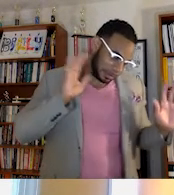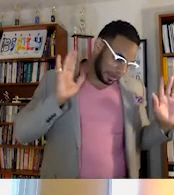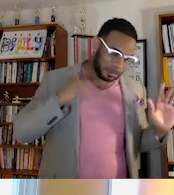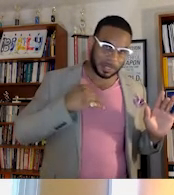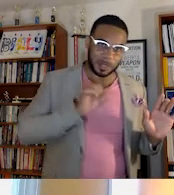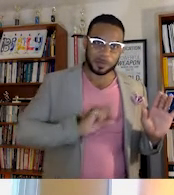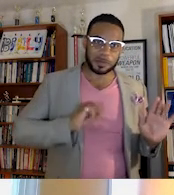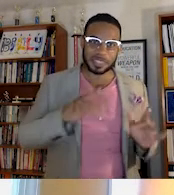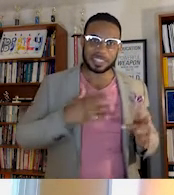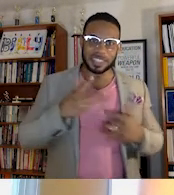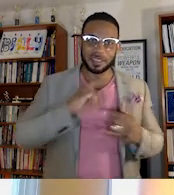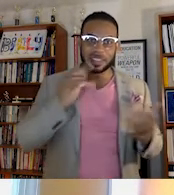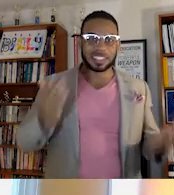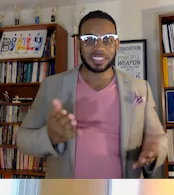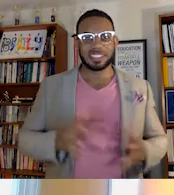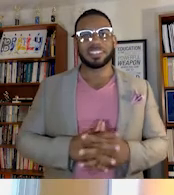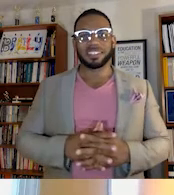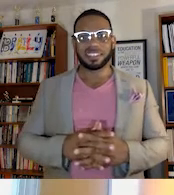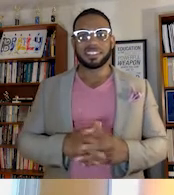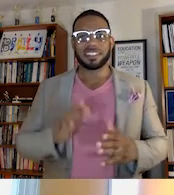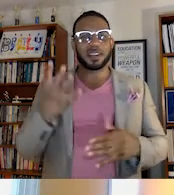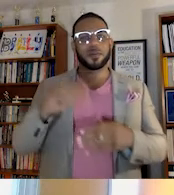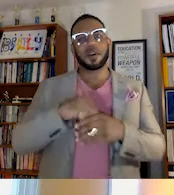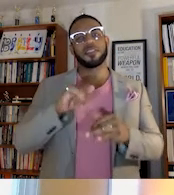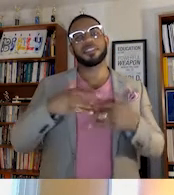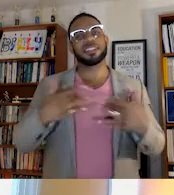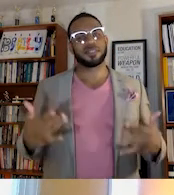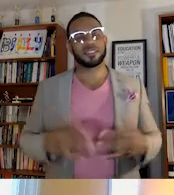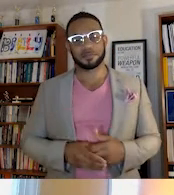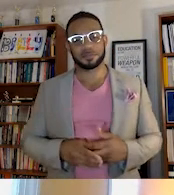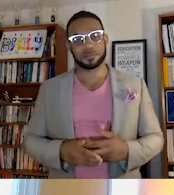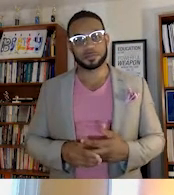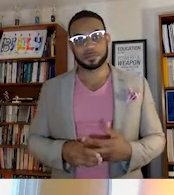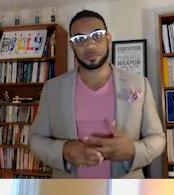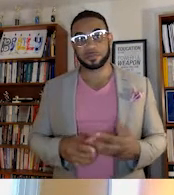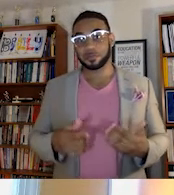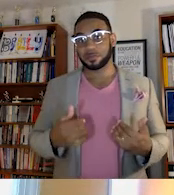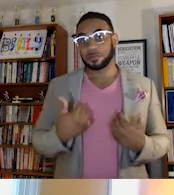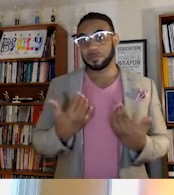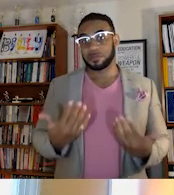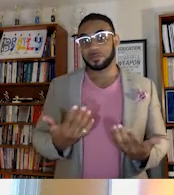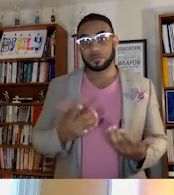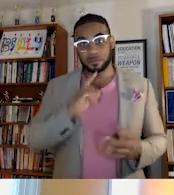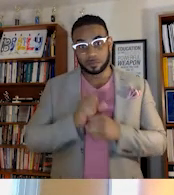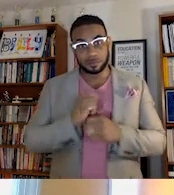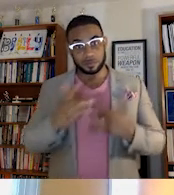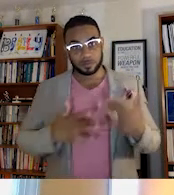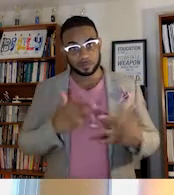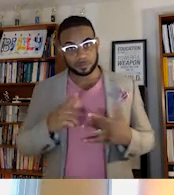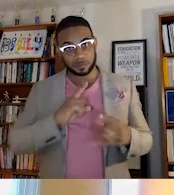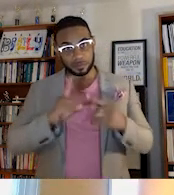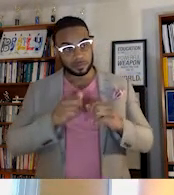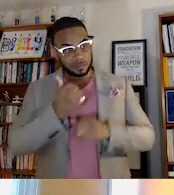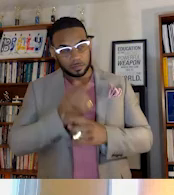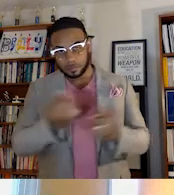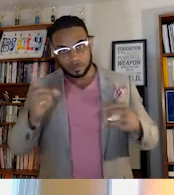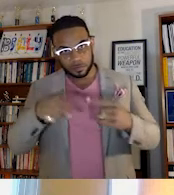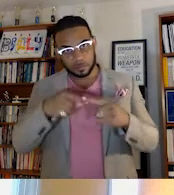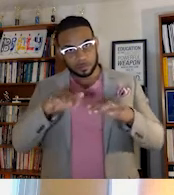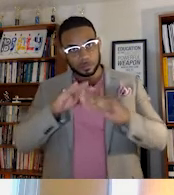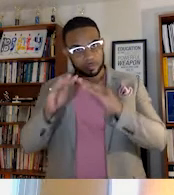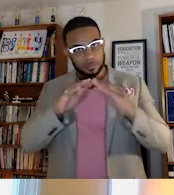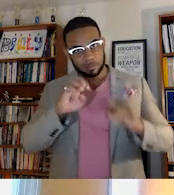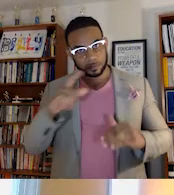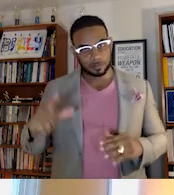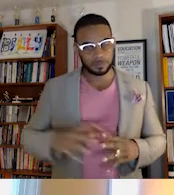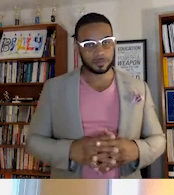I'm super excited to be here as part of this event, and I'm really excited to talk with everyone in this town